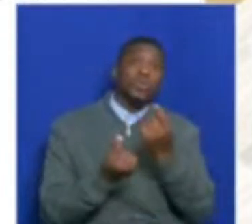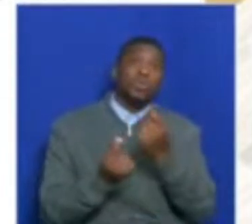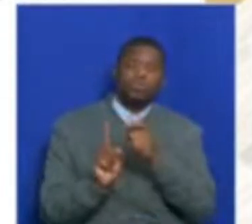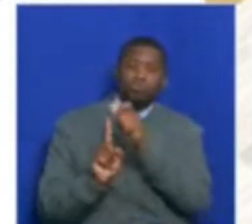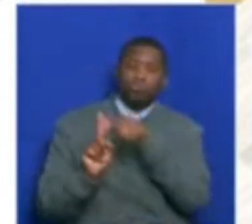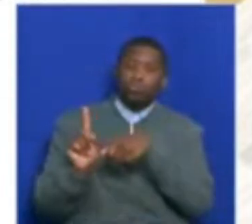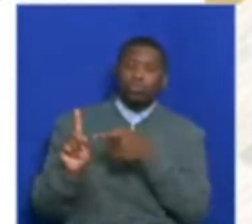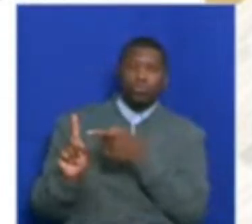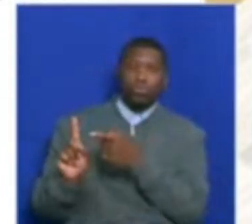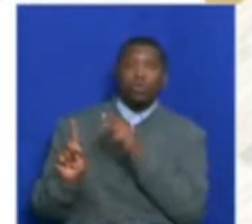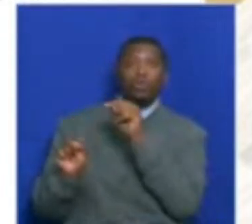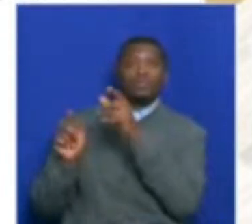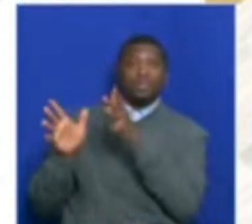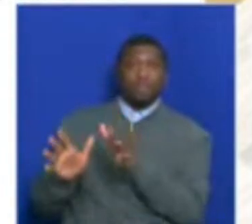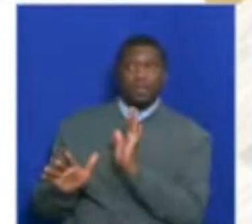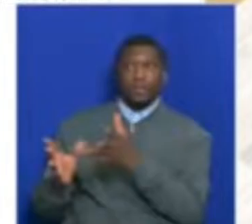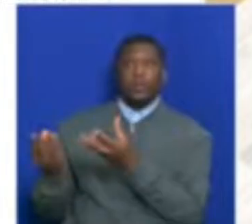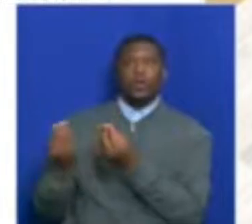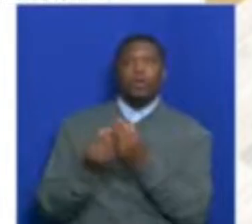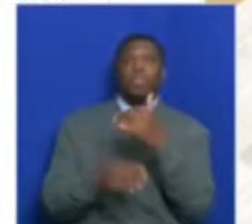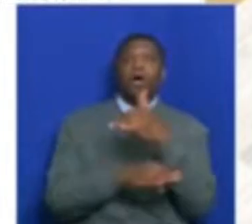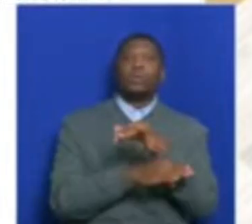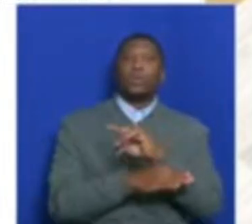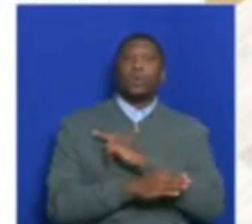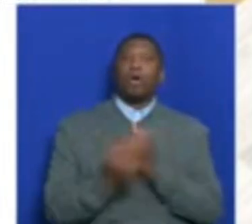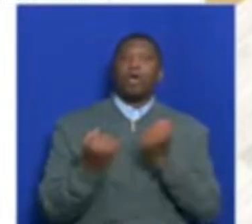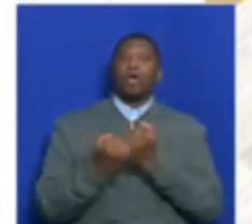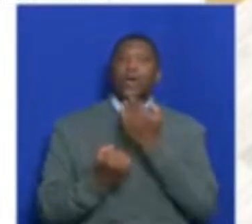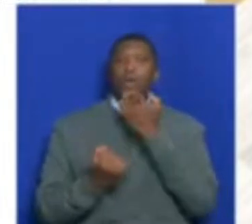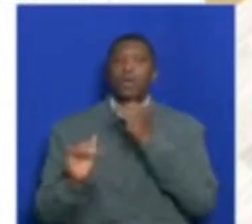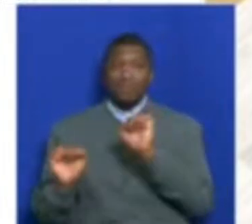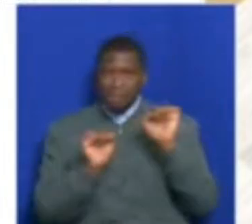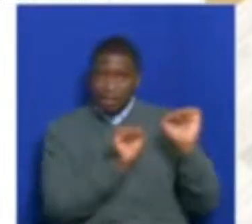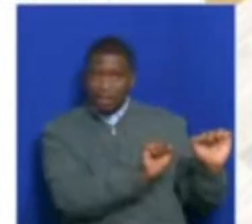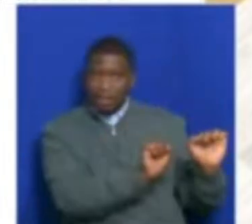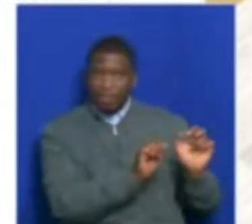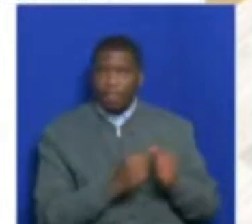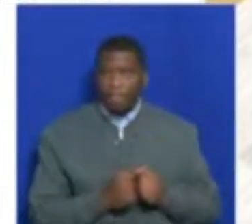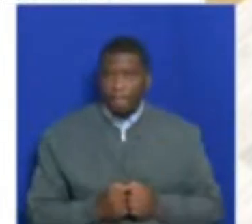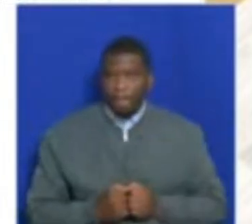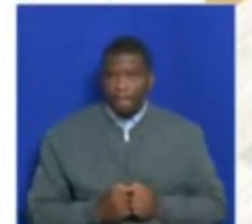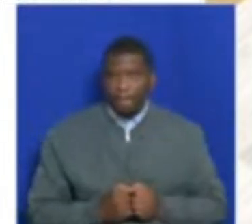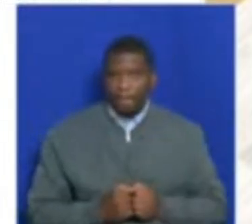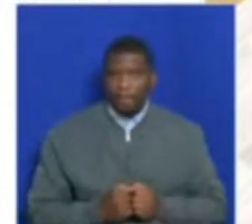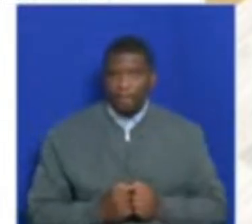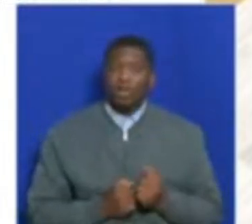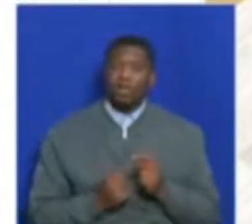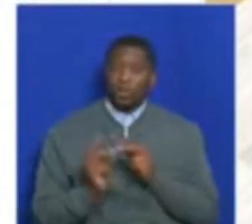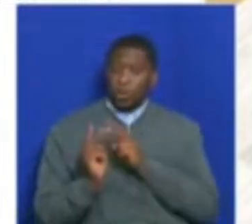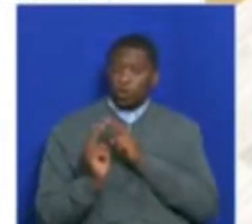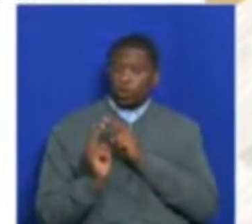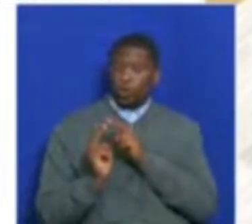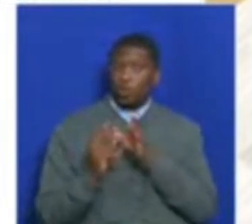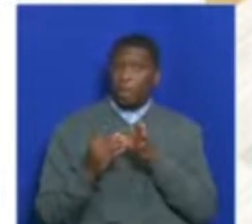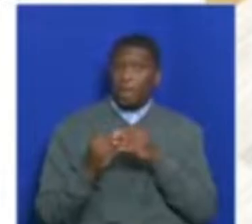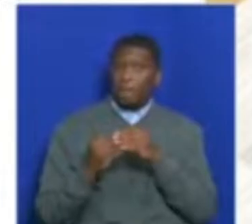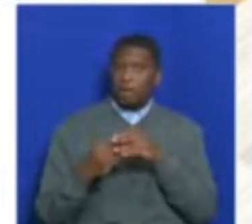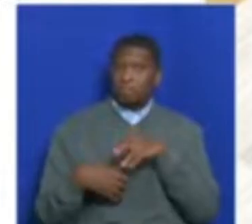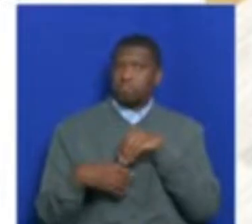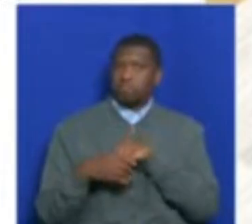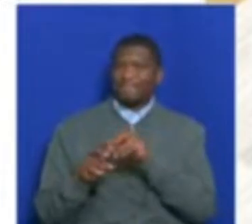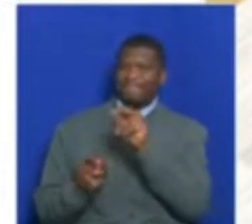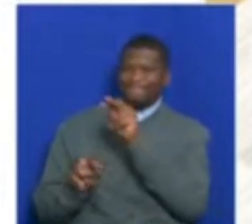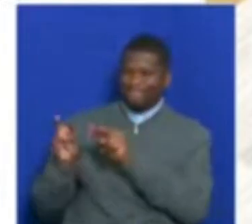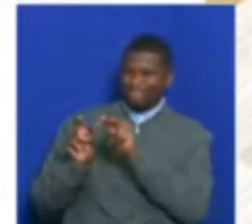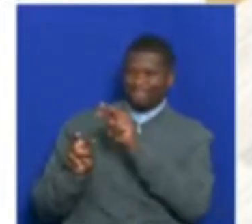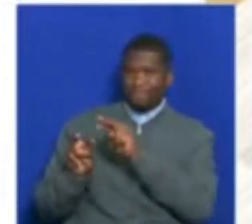the vehicle belonged to the suspect. Two members were left to guard the suspect, and they